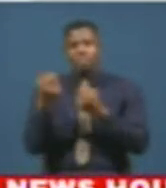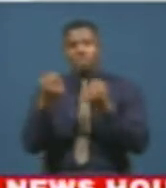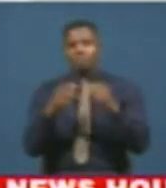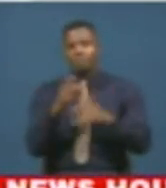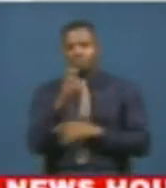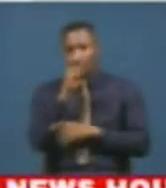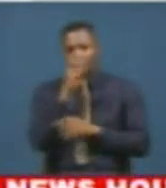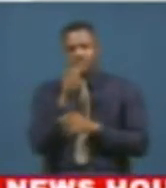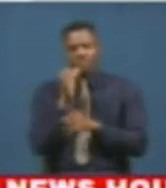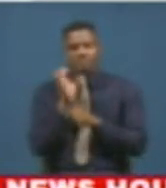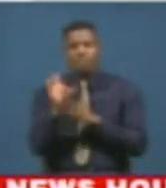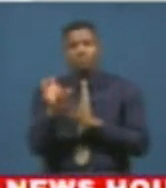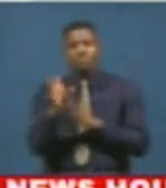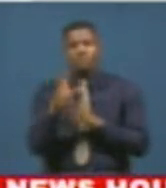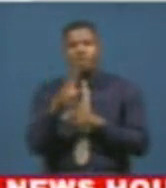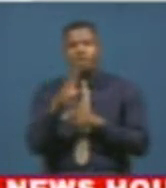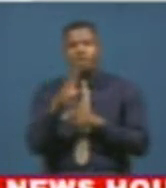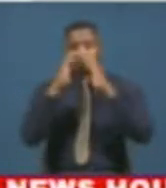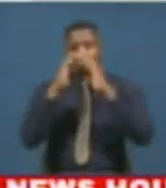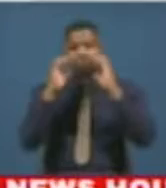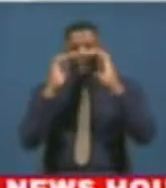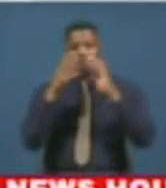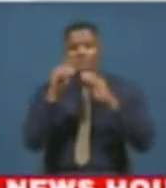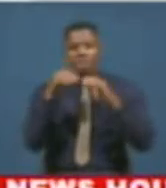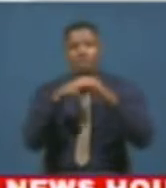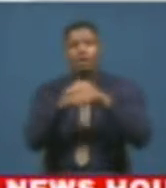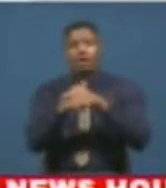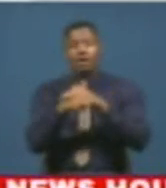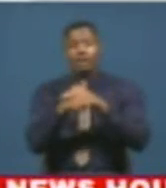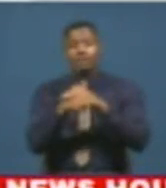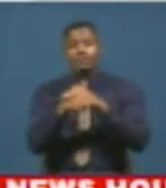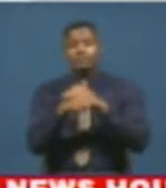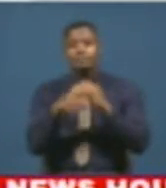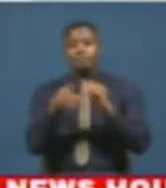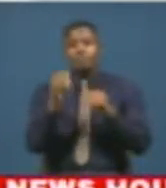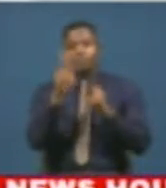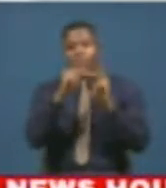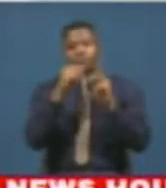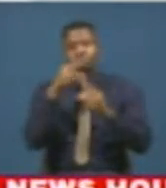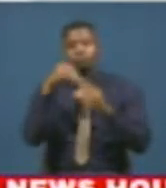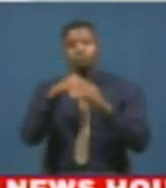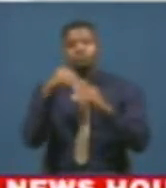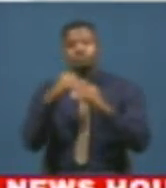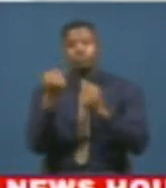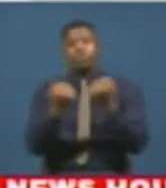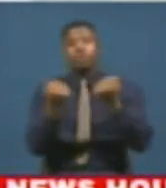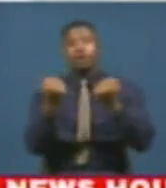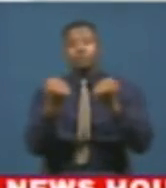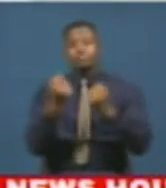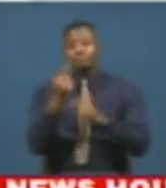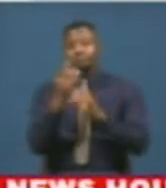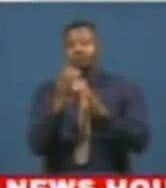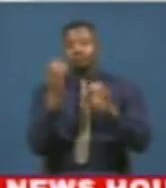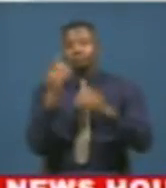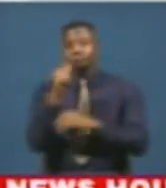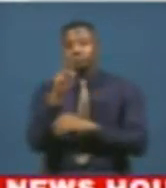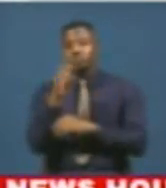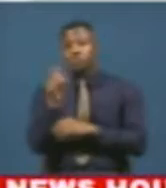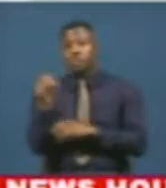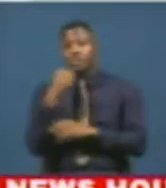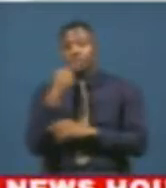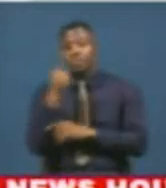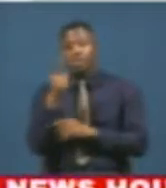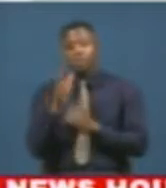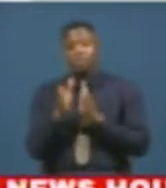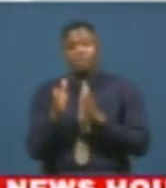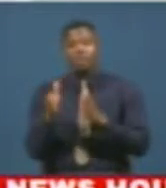enforce the no mask, no entry directive for all passengers on their vehicles. The GPRTU says this is one measure